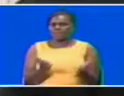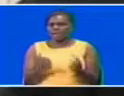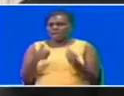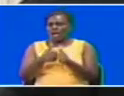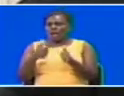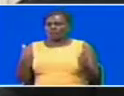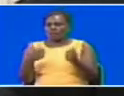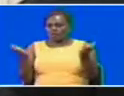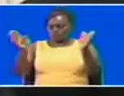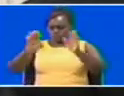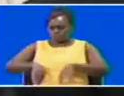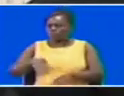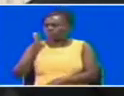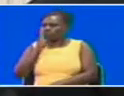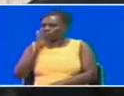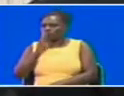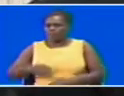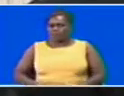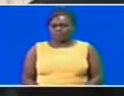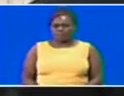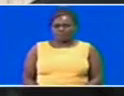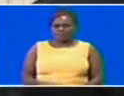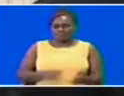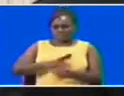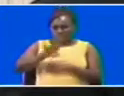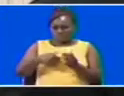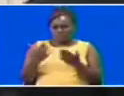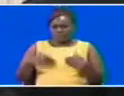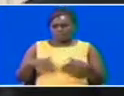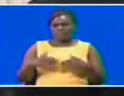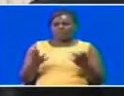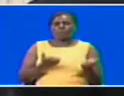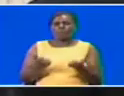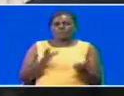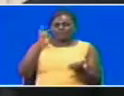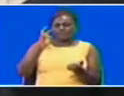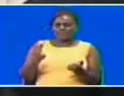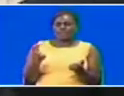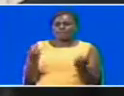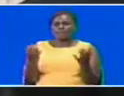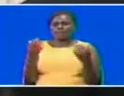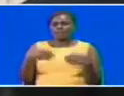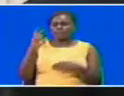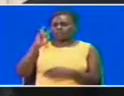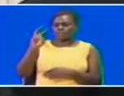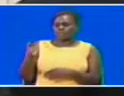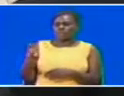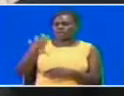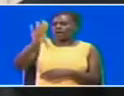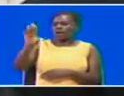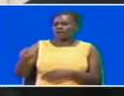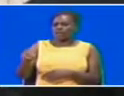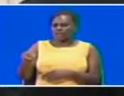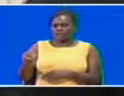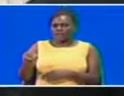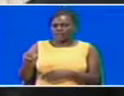avoid going to borrow. Foreign investors, for that matter, so we're seeing many people looking at Africa as a continent at